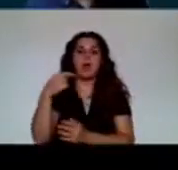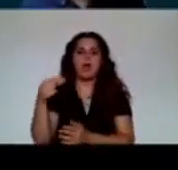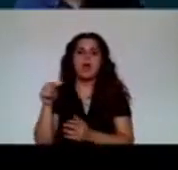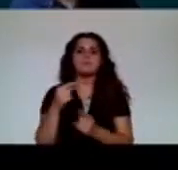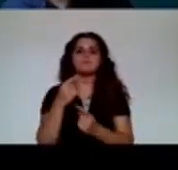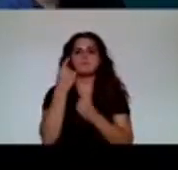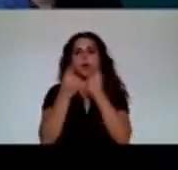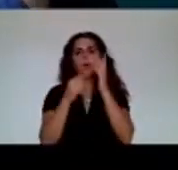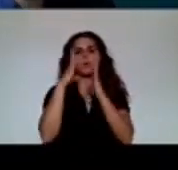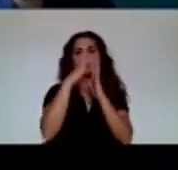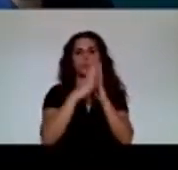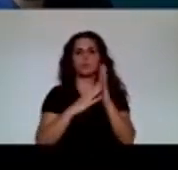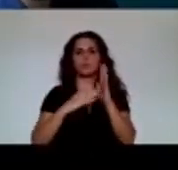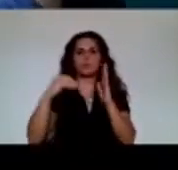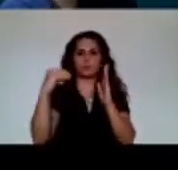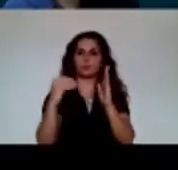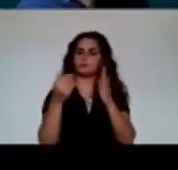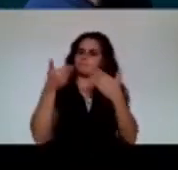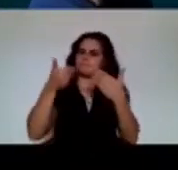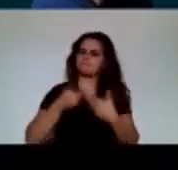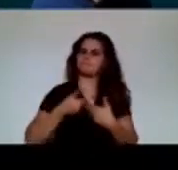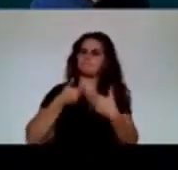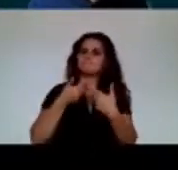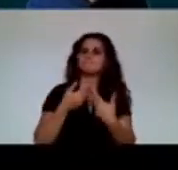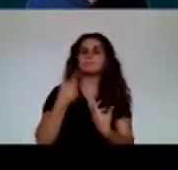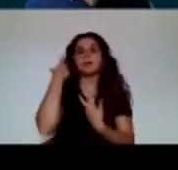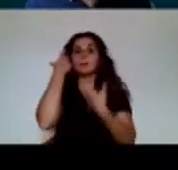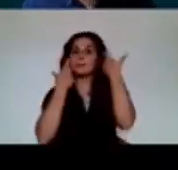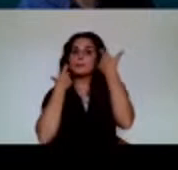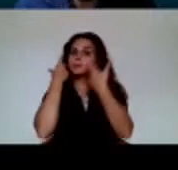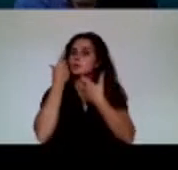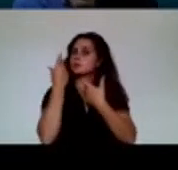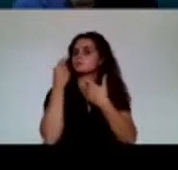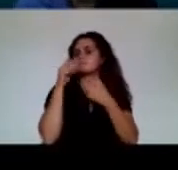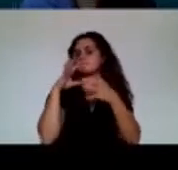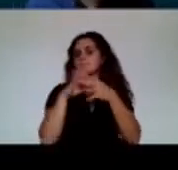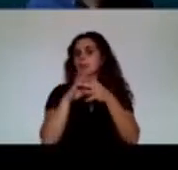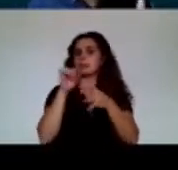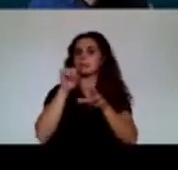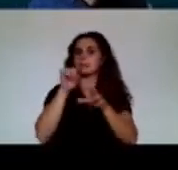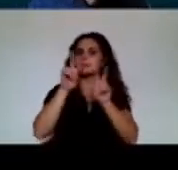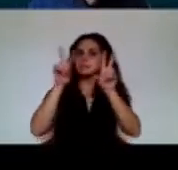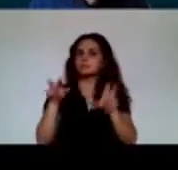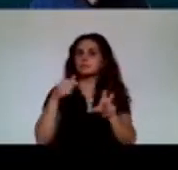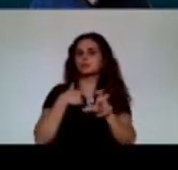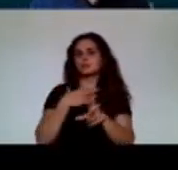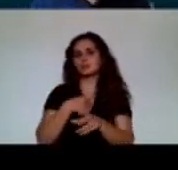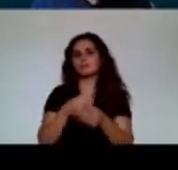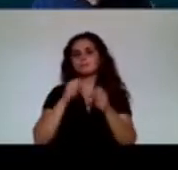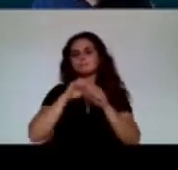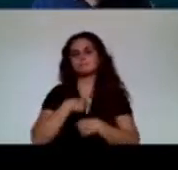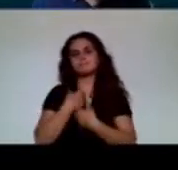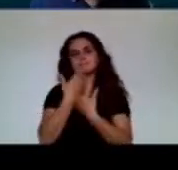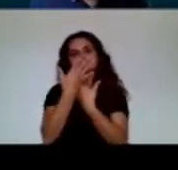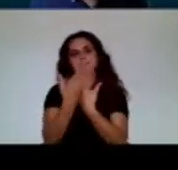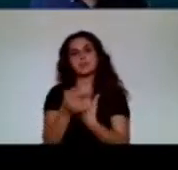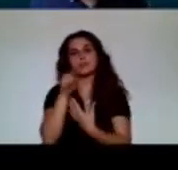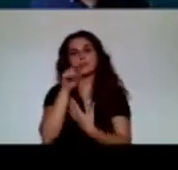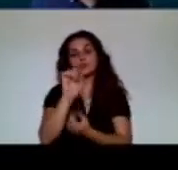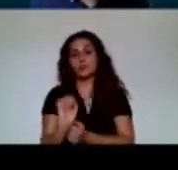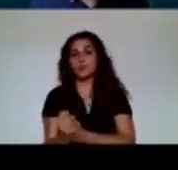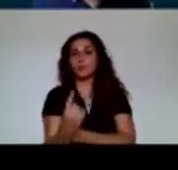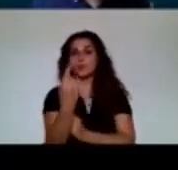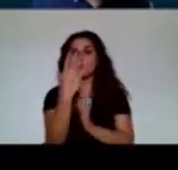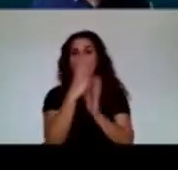few models that help us think about this. And I want to share you one in particular that